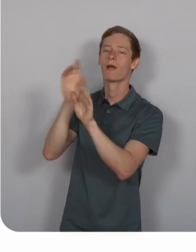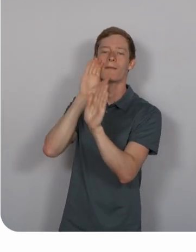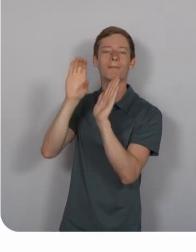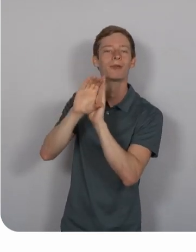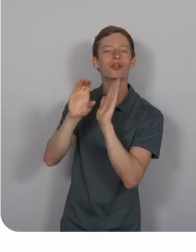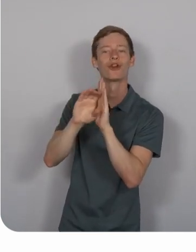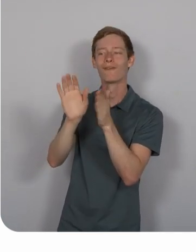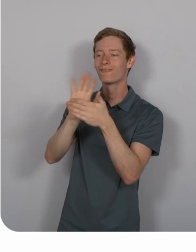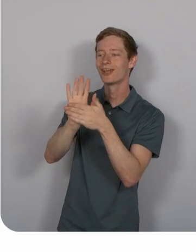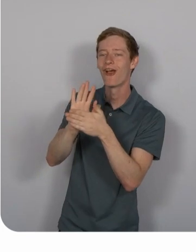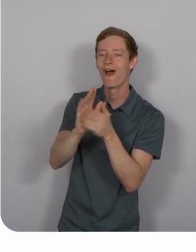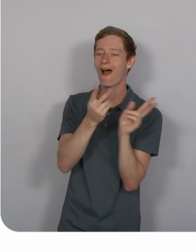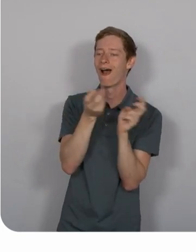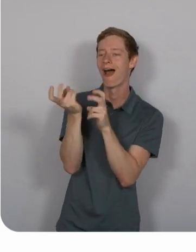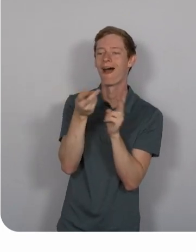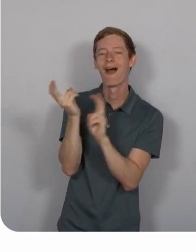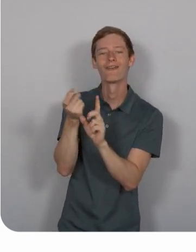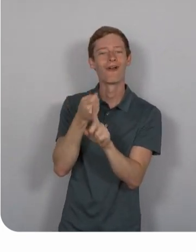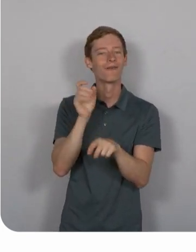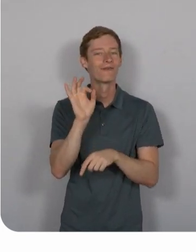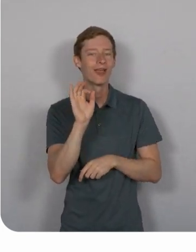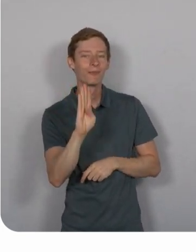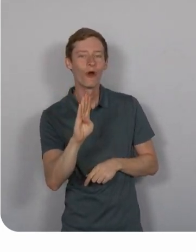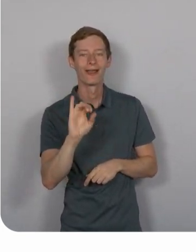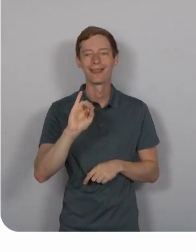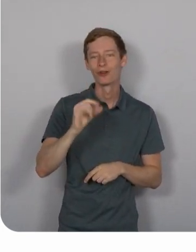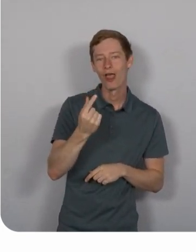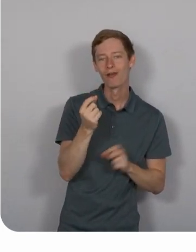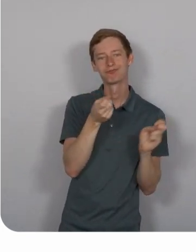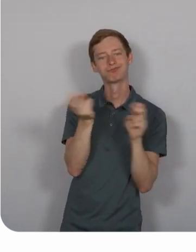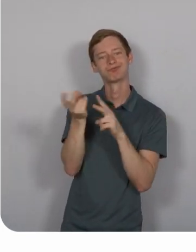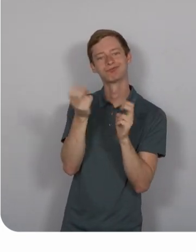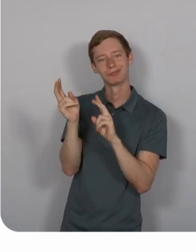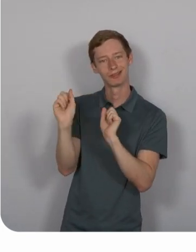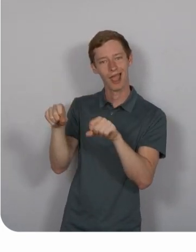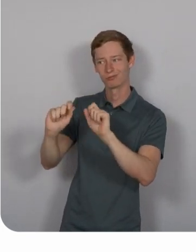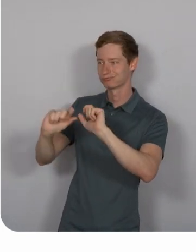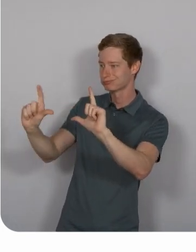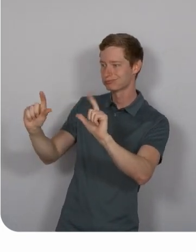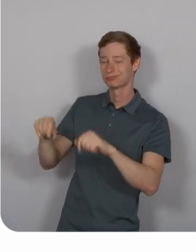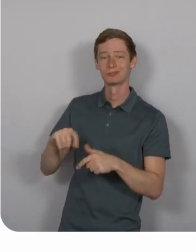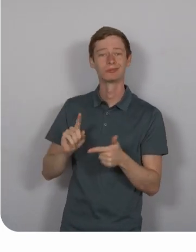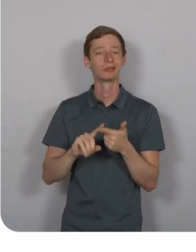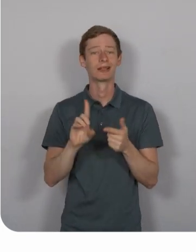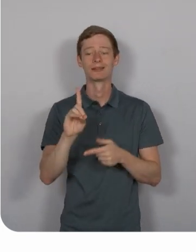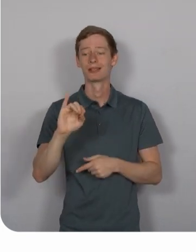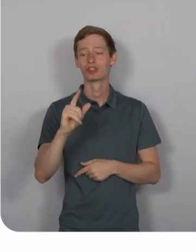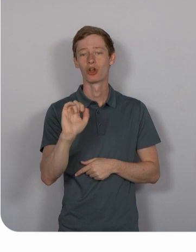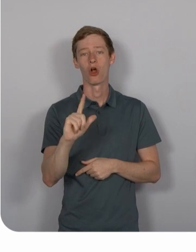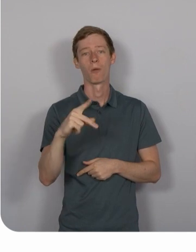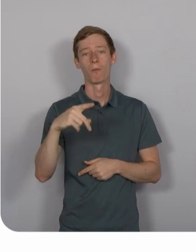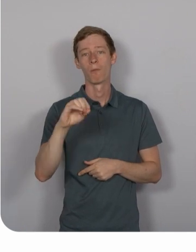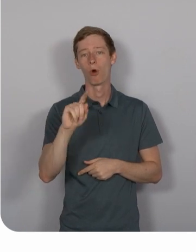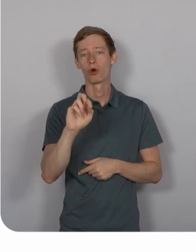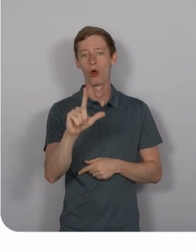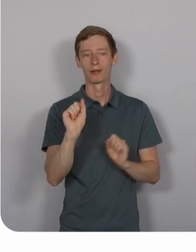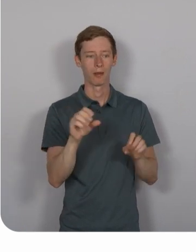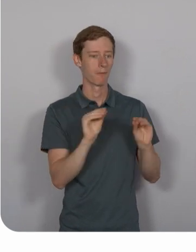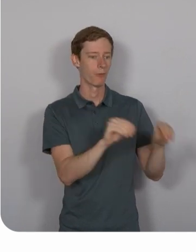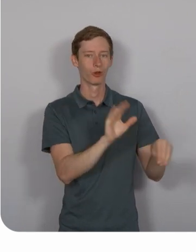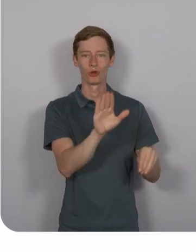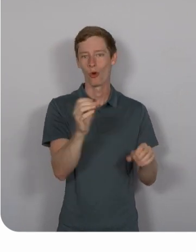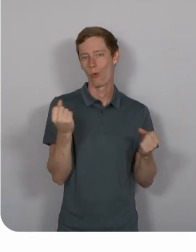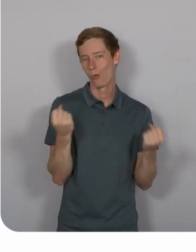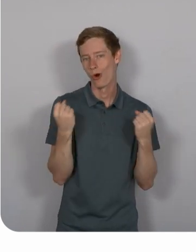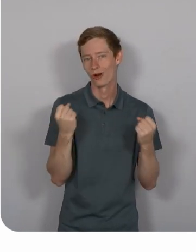videos from Facebook and Instagram. You can put a digital portal next to your physical workout gear, so every time you walk by it, you can easily